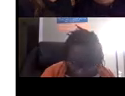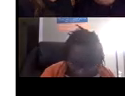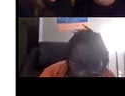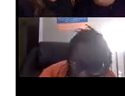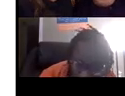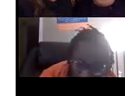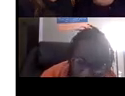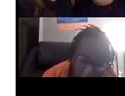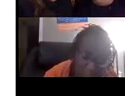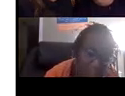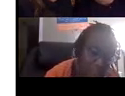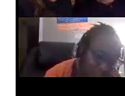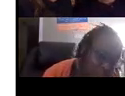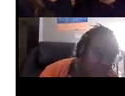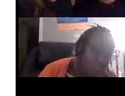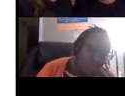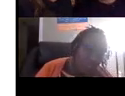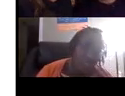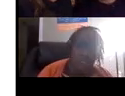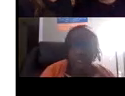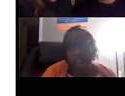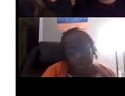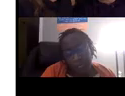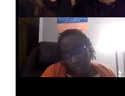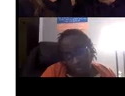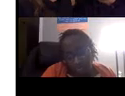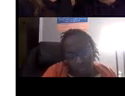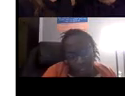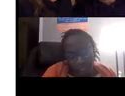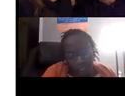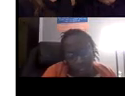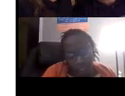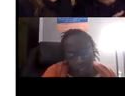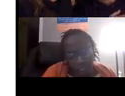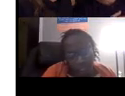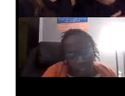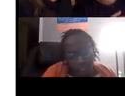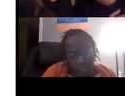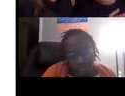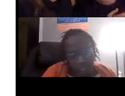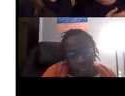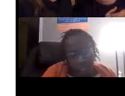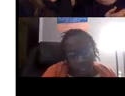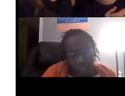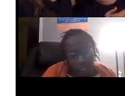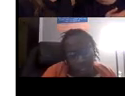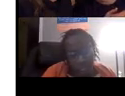vulnerabilities, whether we admit to it or not. And that's helped me in understanding